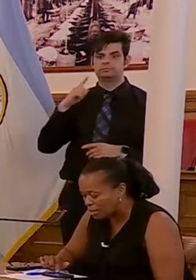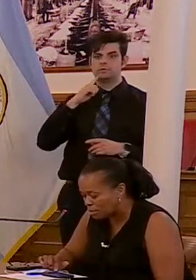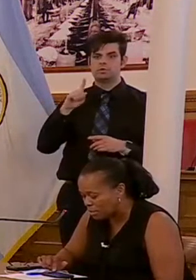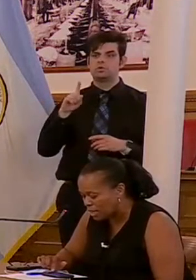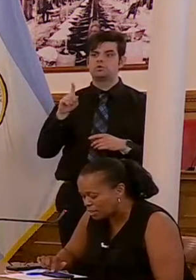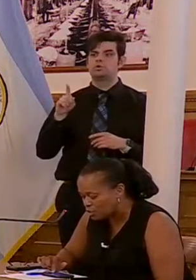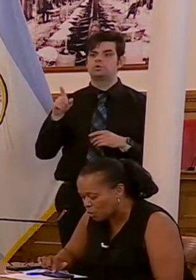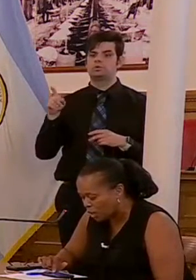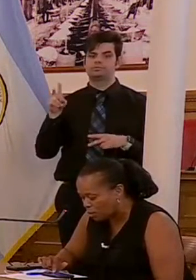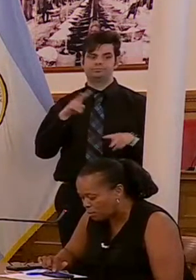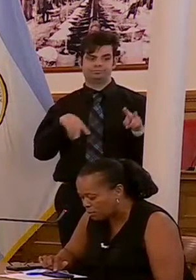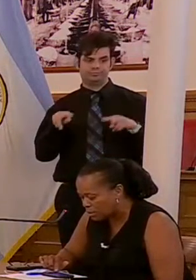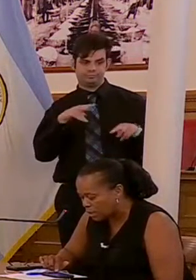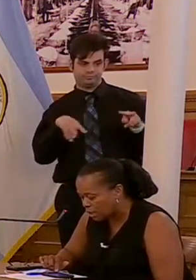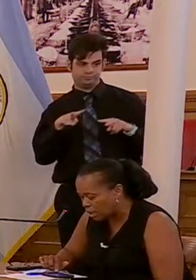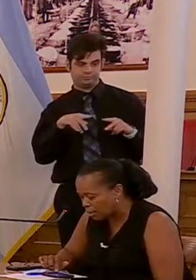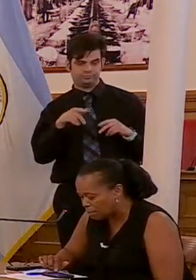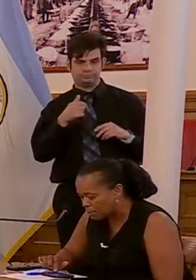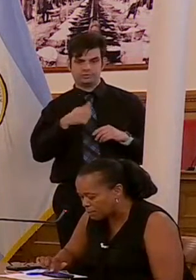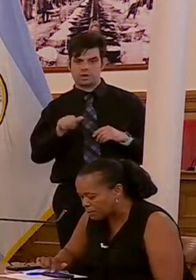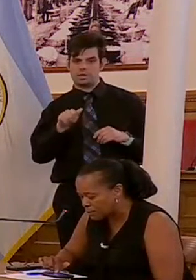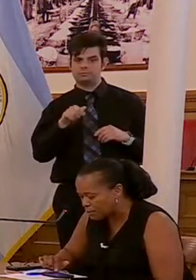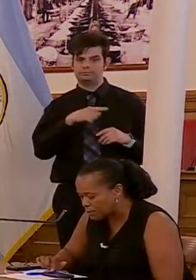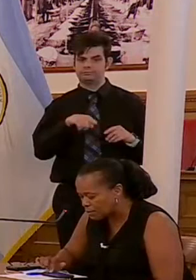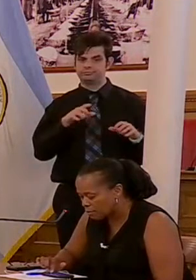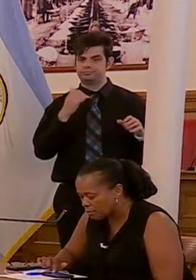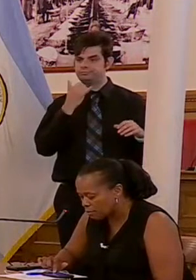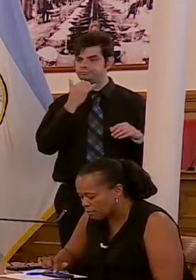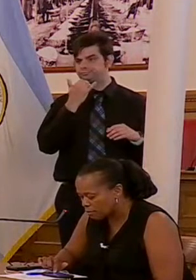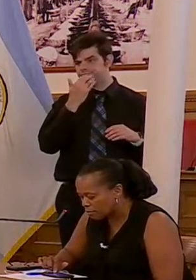with that demand as well.